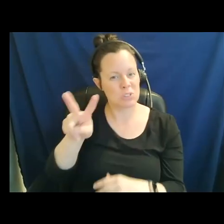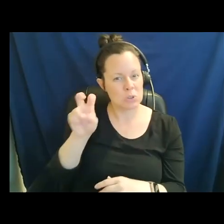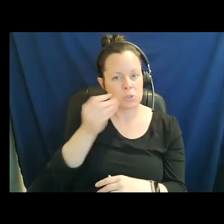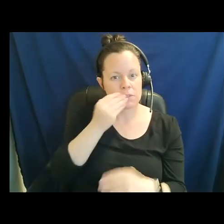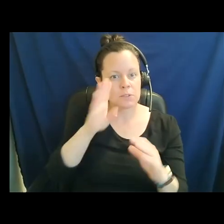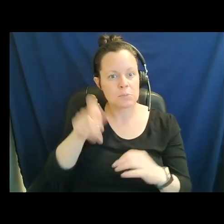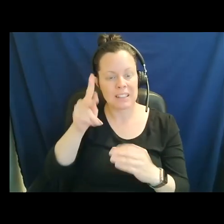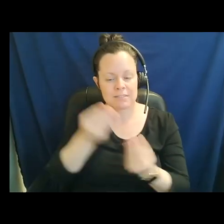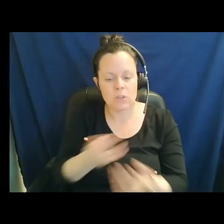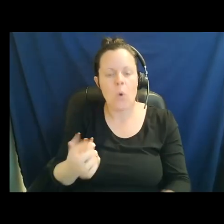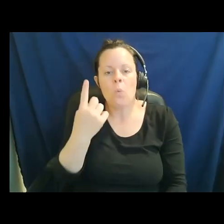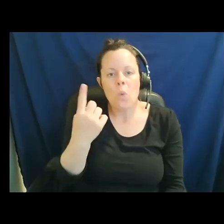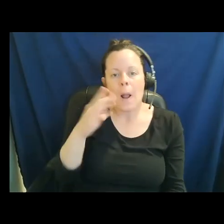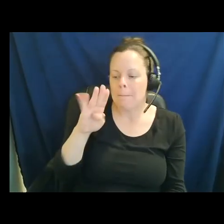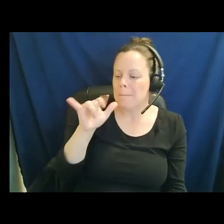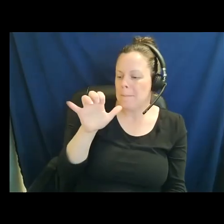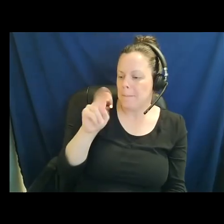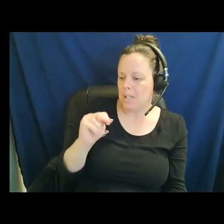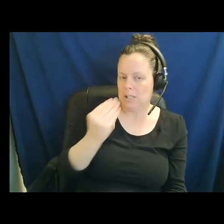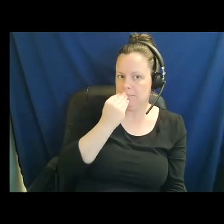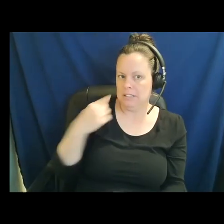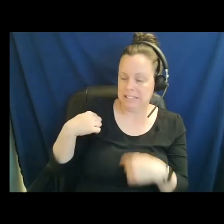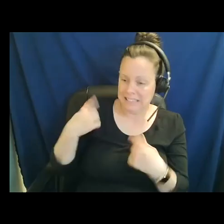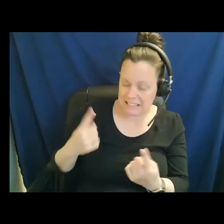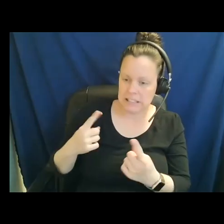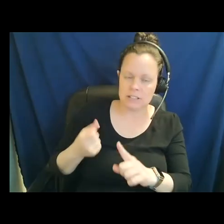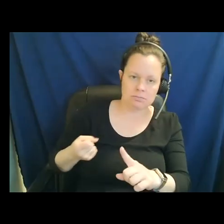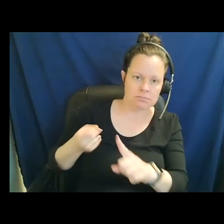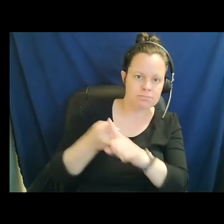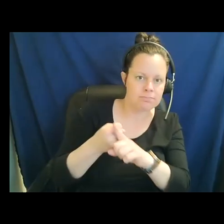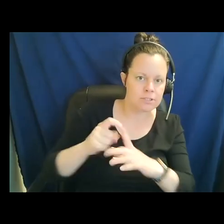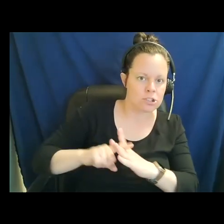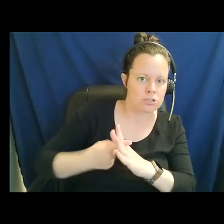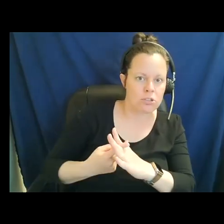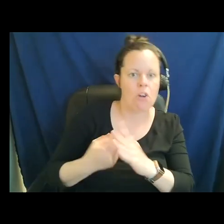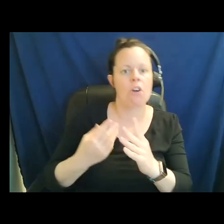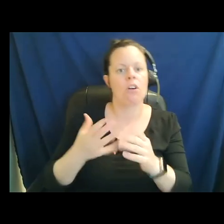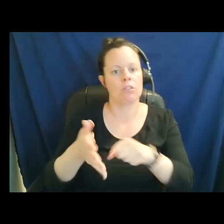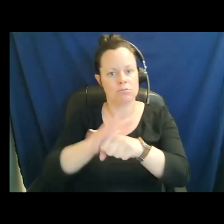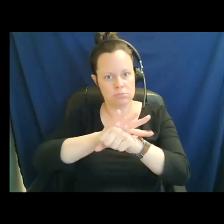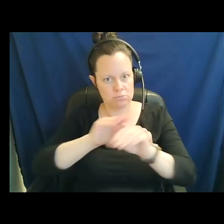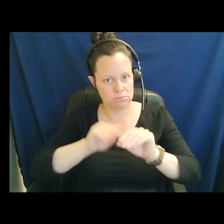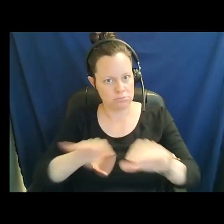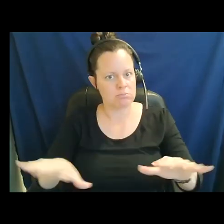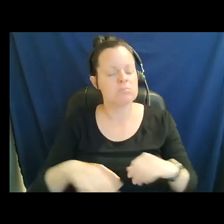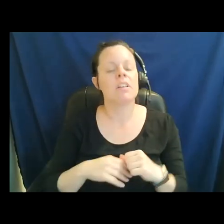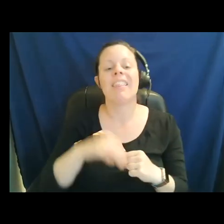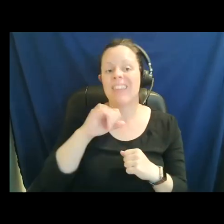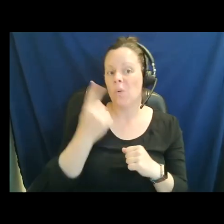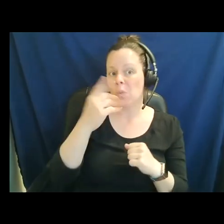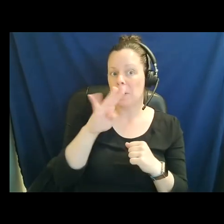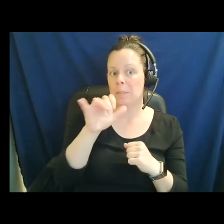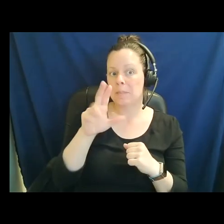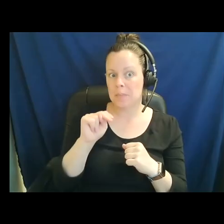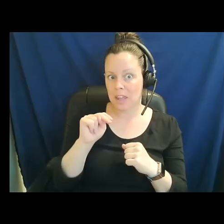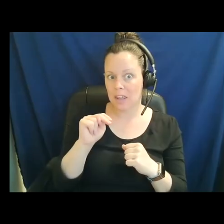distributed 1 billion meals since the onset of COVID-19. And that 1 billion meals in 2 months compares to just